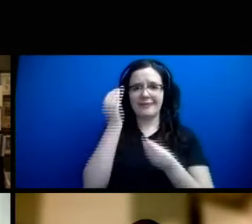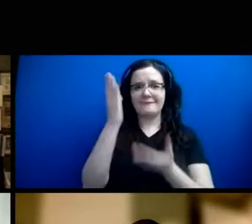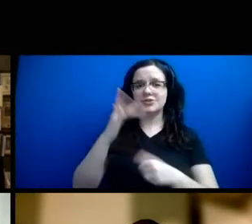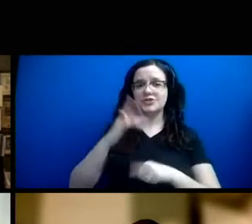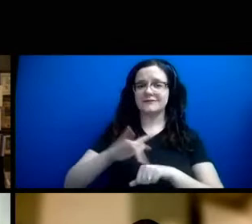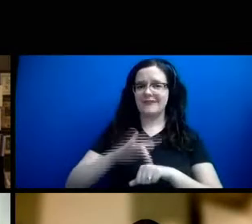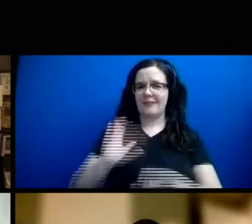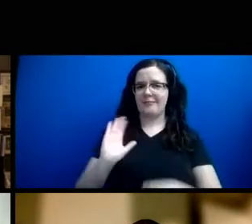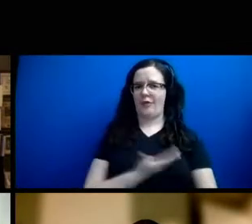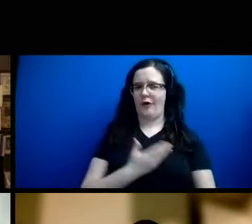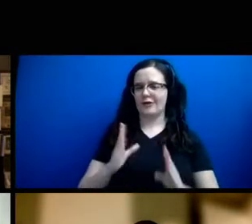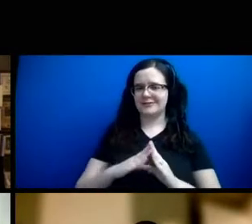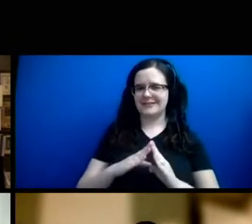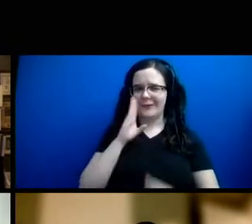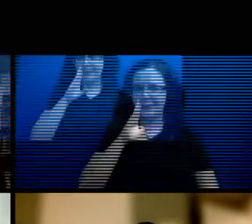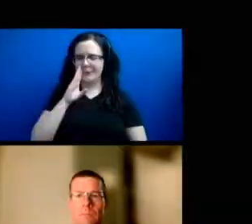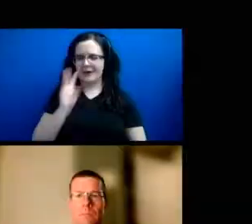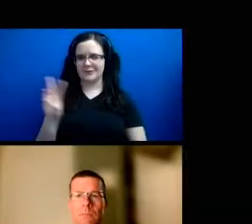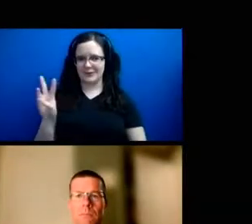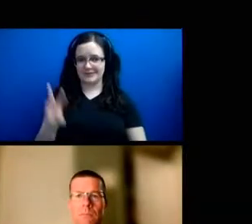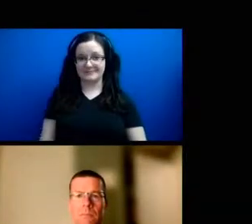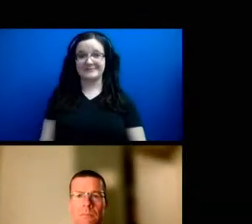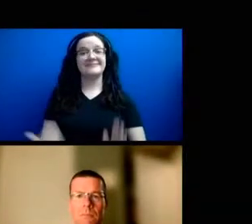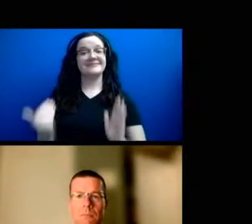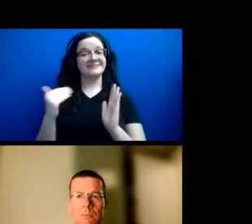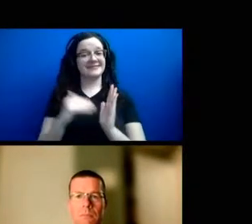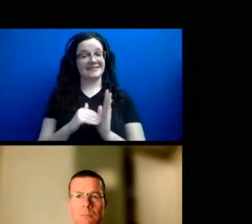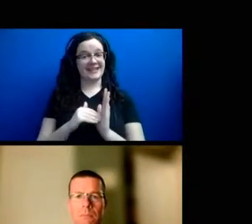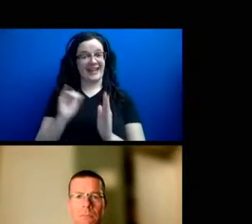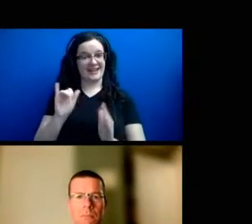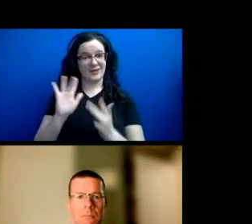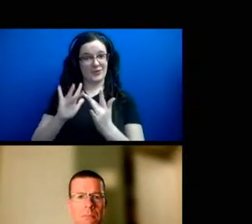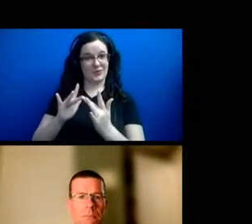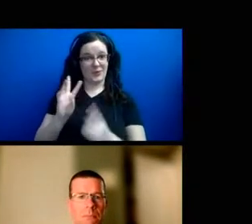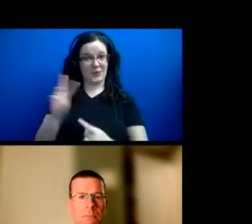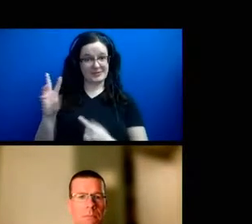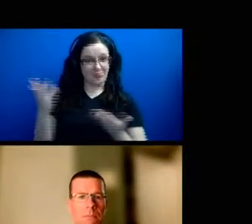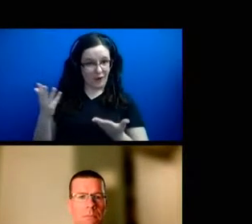on the Town of Brighton webpage. And again, that's